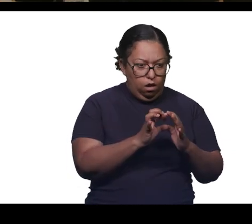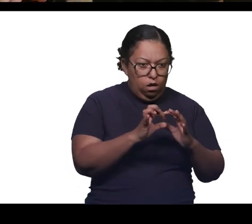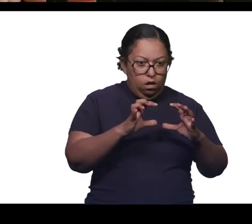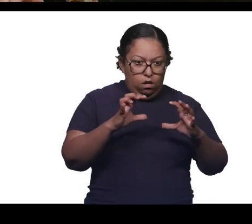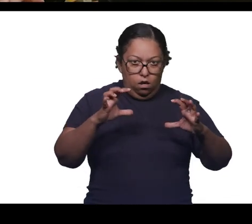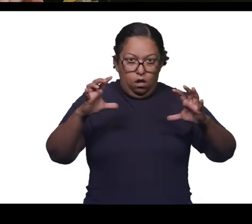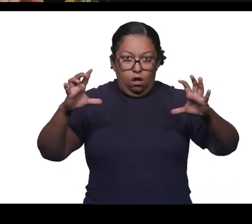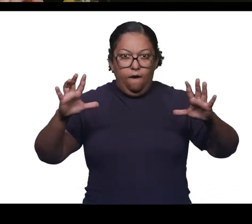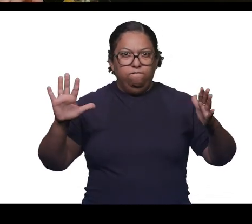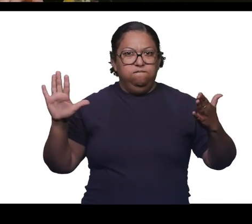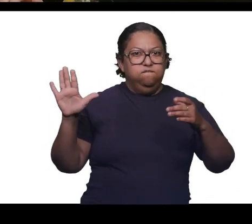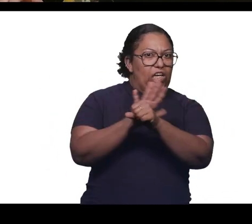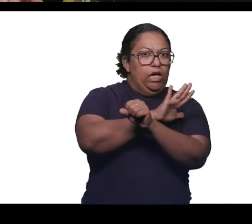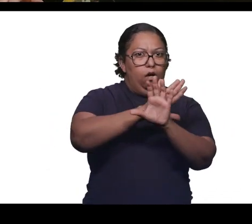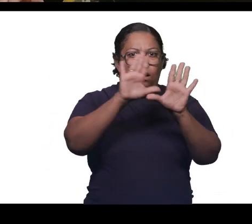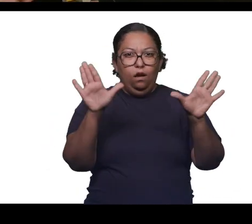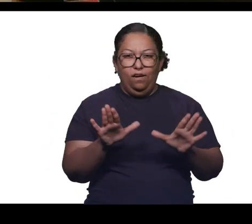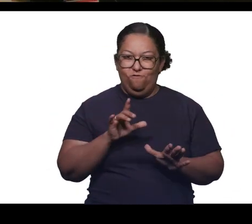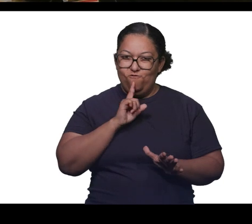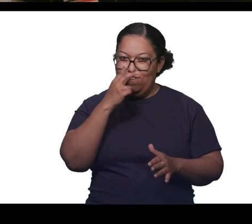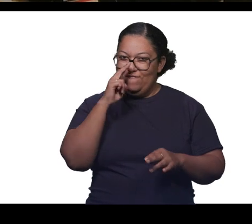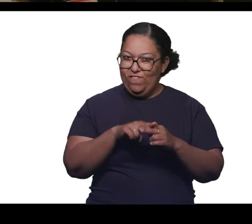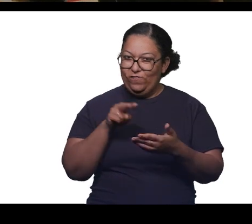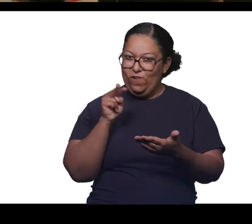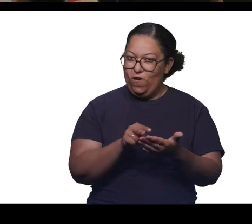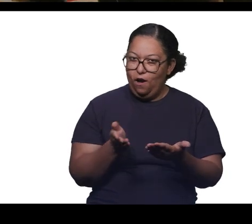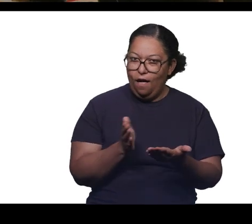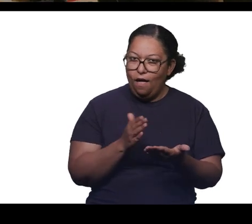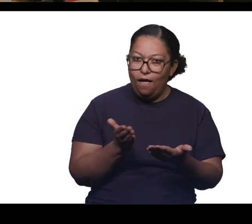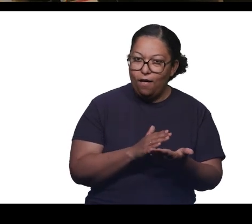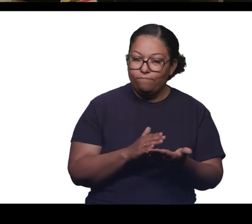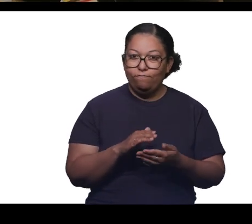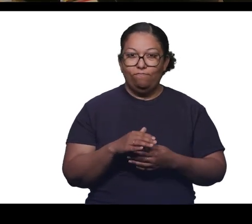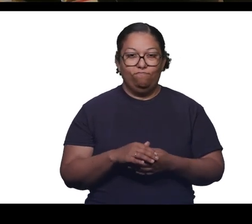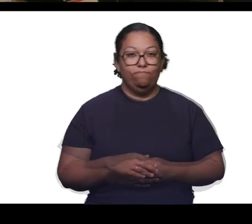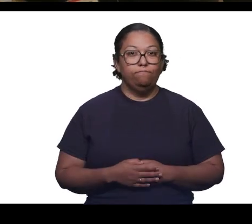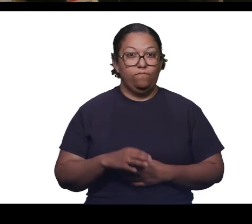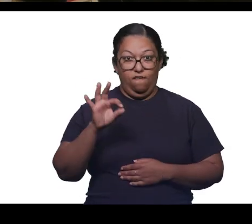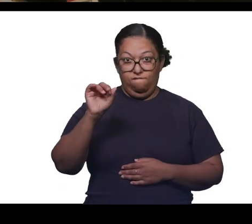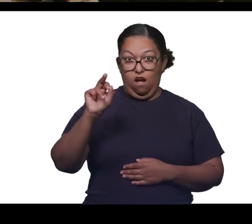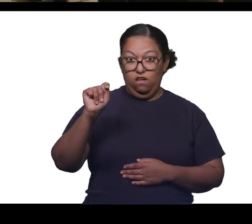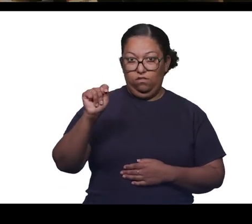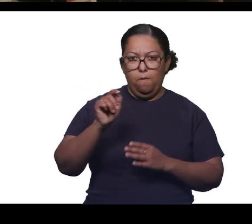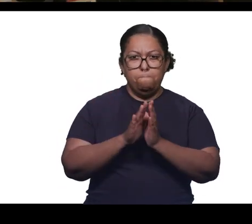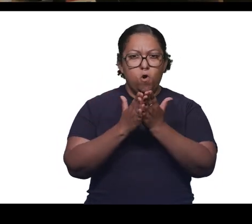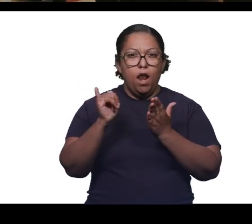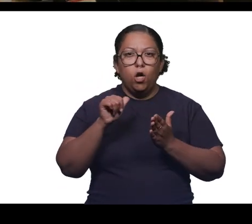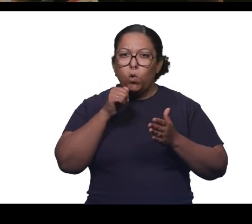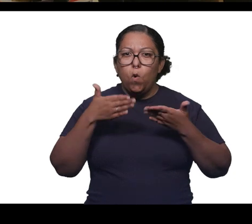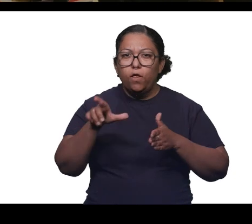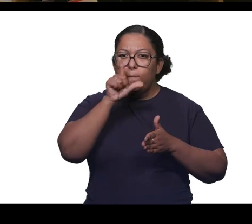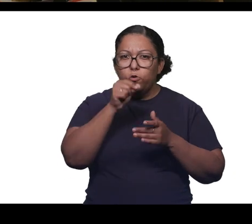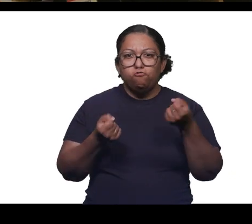bigger. So it's really fun to take a look at those. Font, a book like Don't Let the Pigeon Drive the Bus, where the pigeon talks